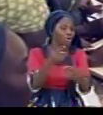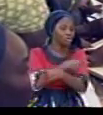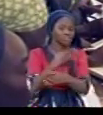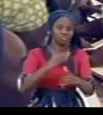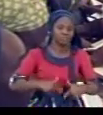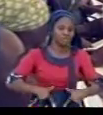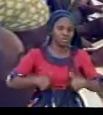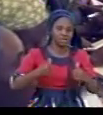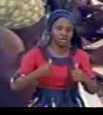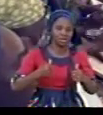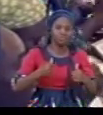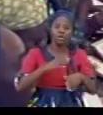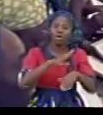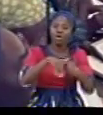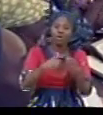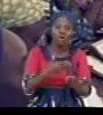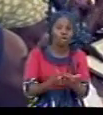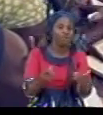I said, how long?